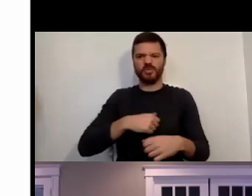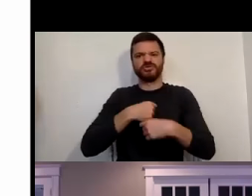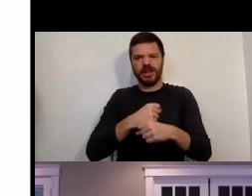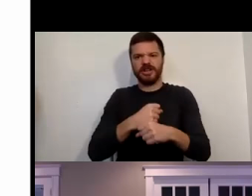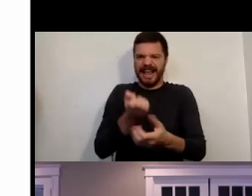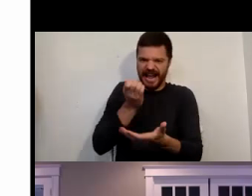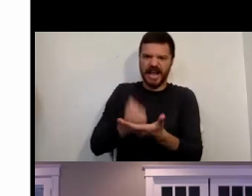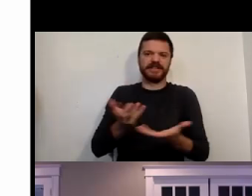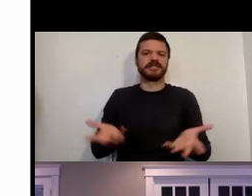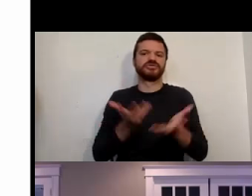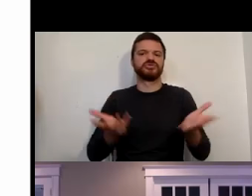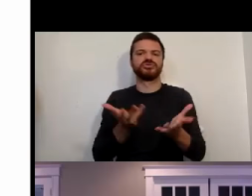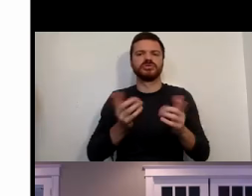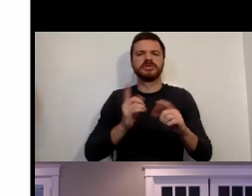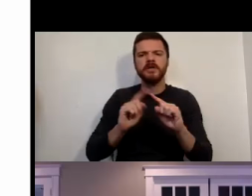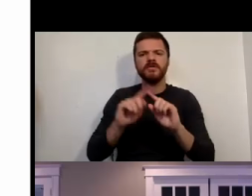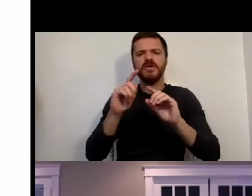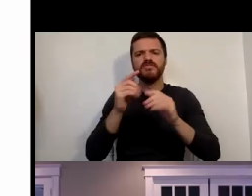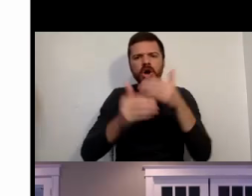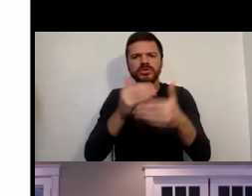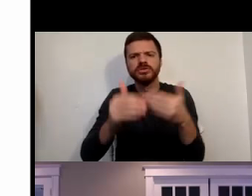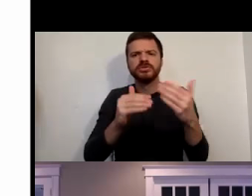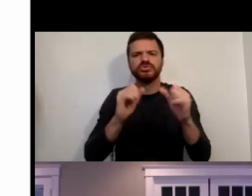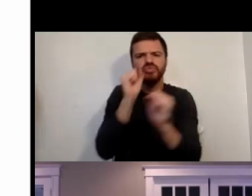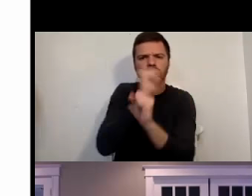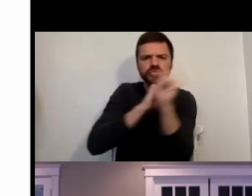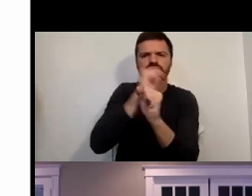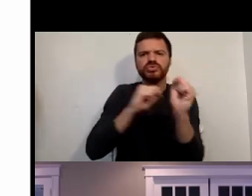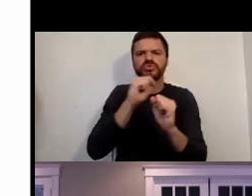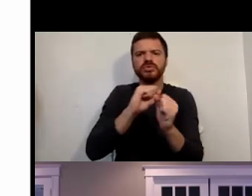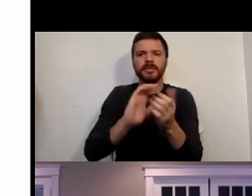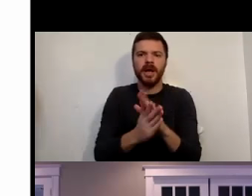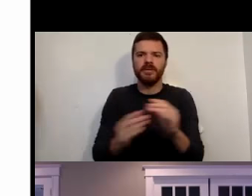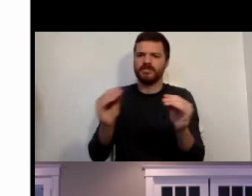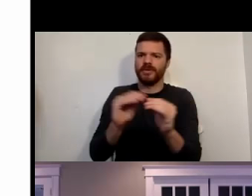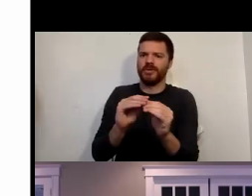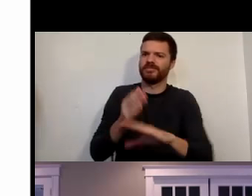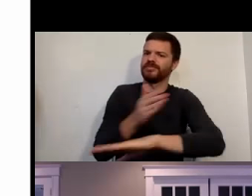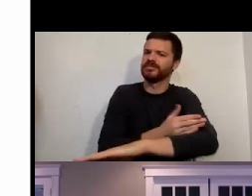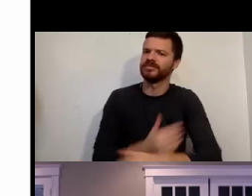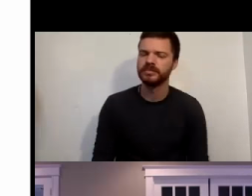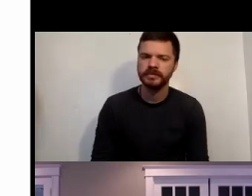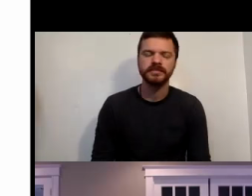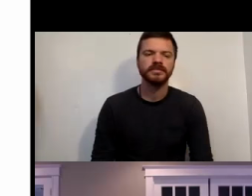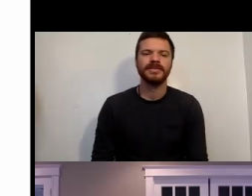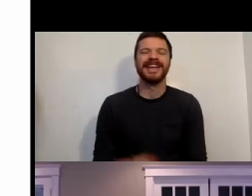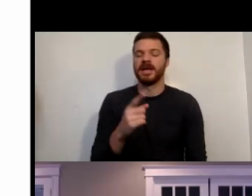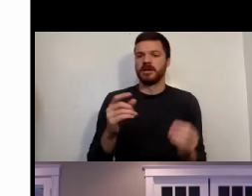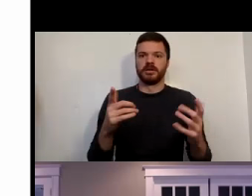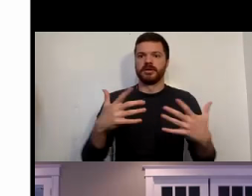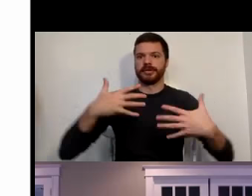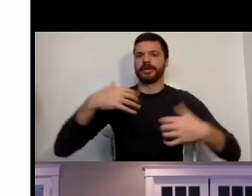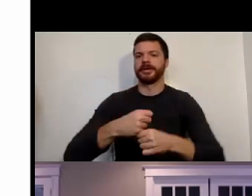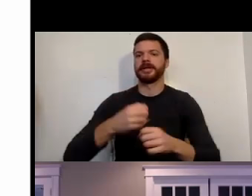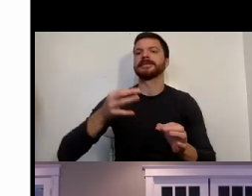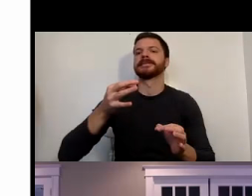and strategies that can be used to move effective practices into routine care. This is sort of a simplified version of what you